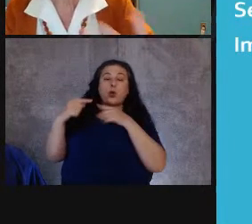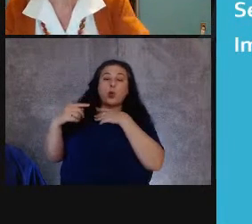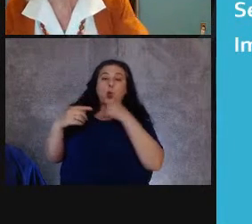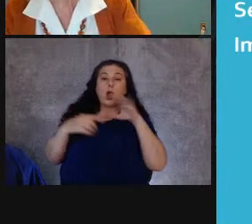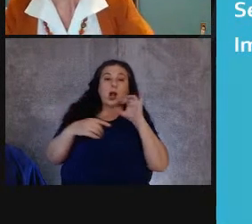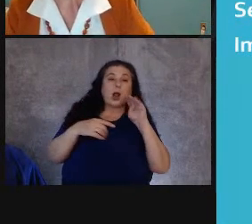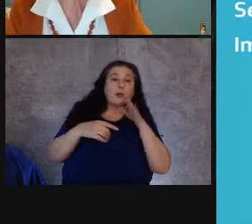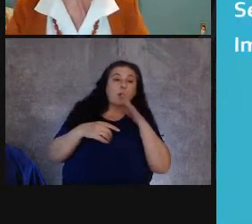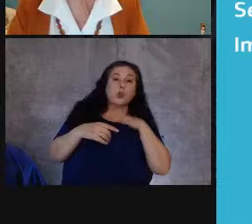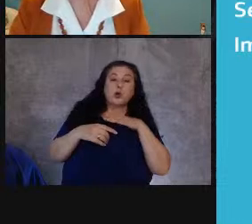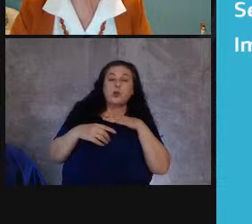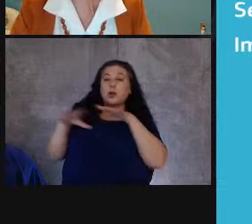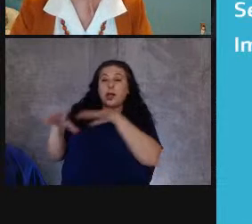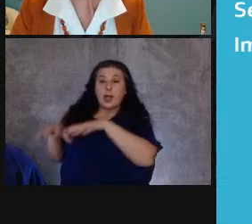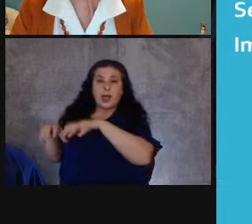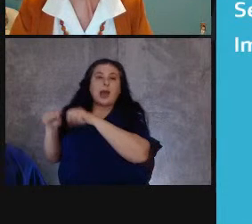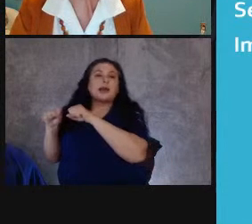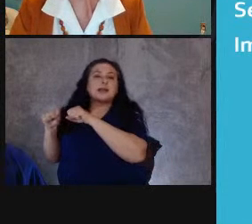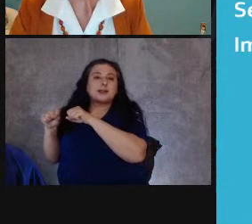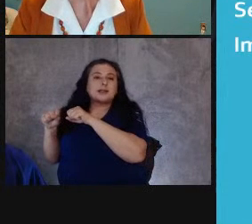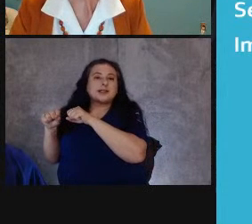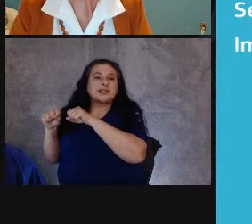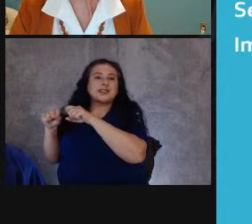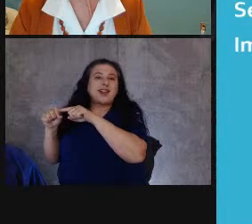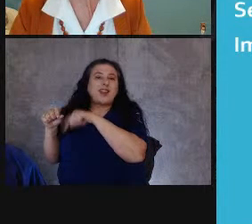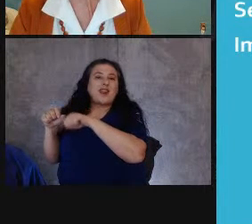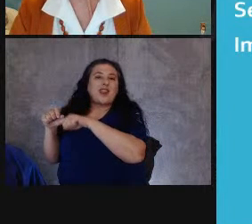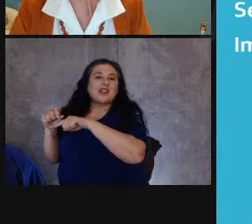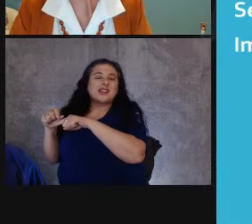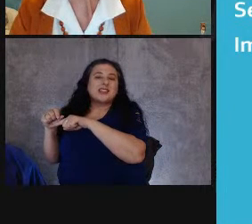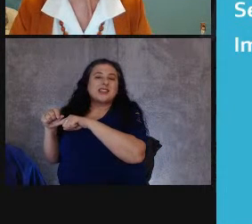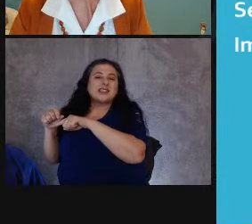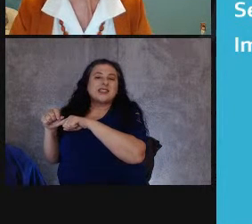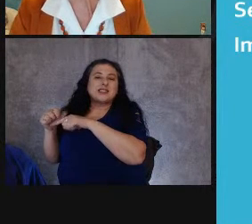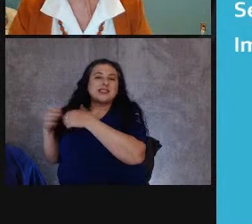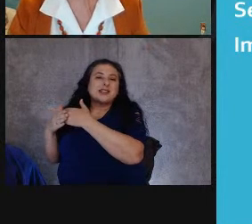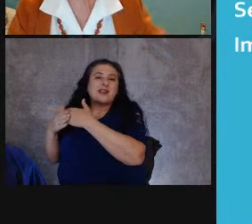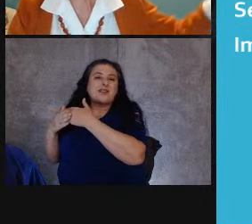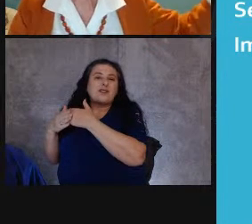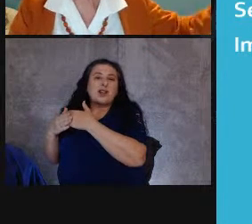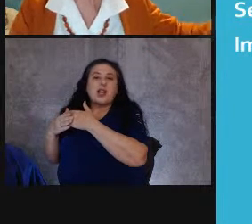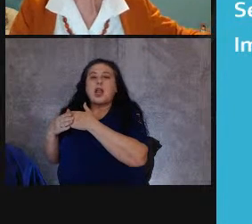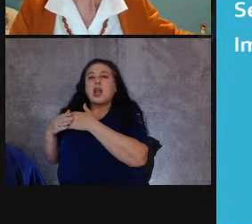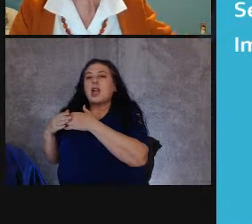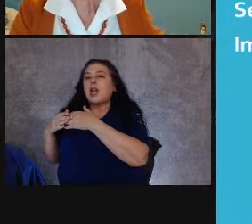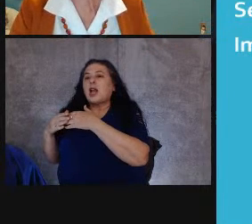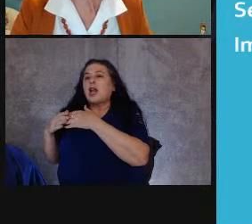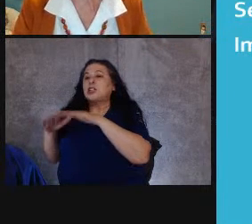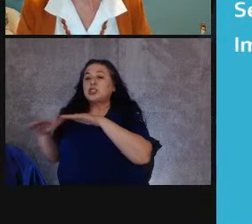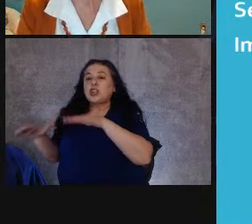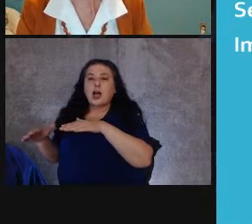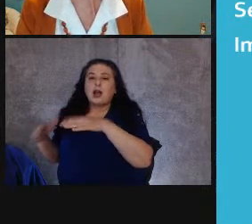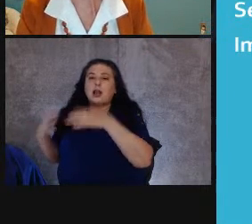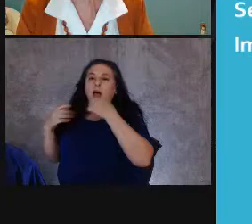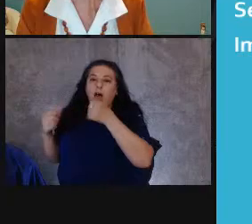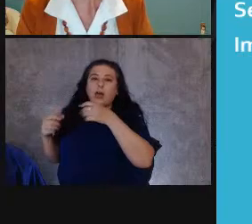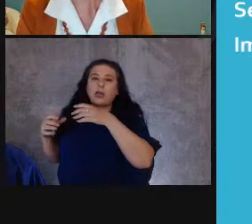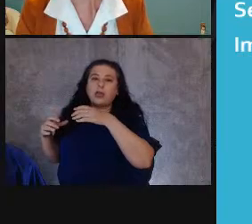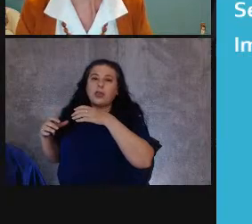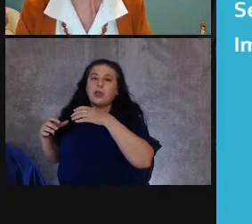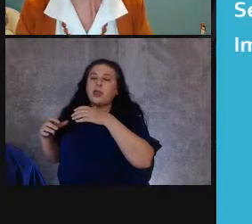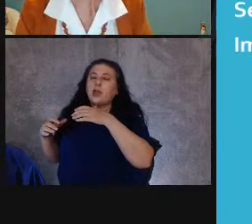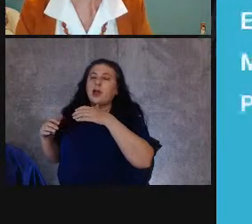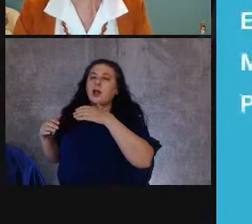take on these many of these infant and child health campaigns as well within the African